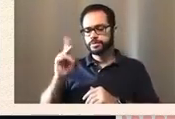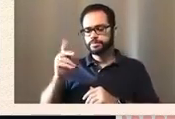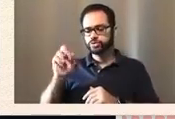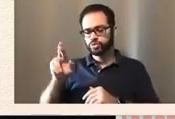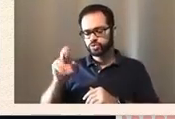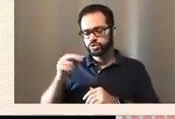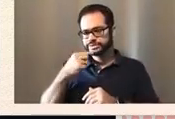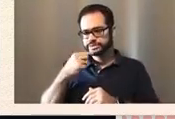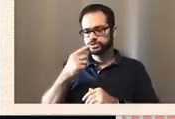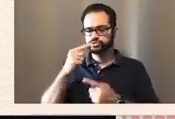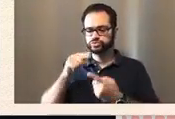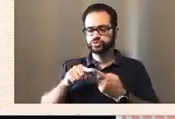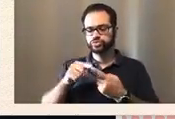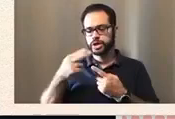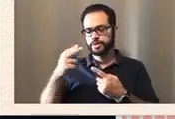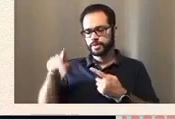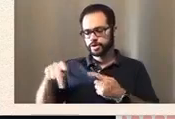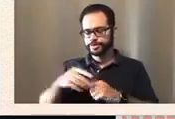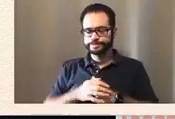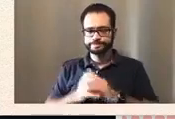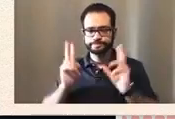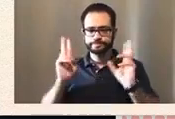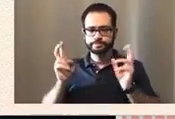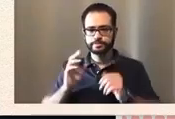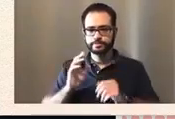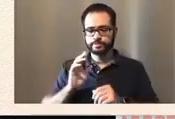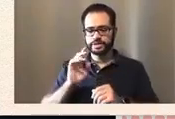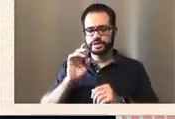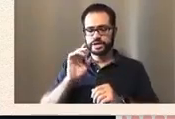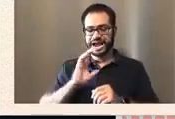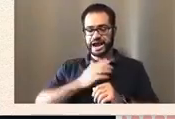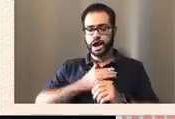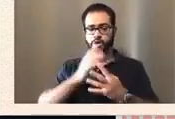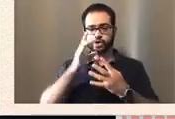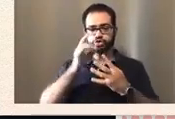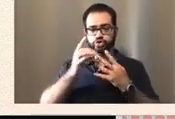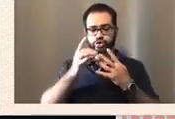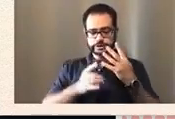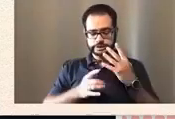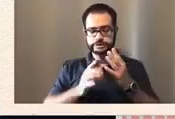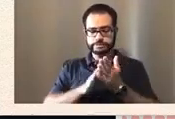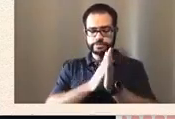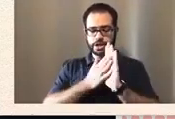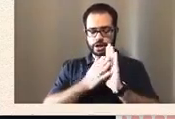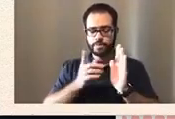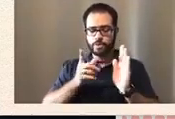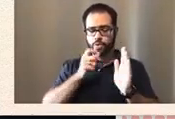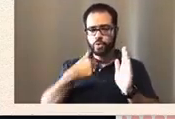choices that make us who we are, far more than our abilities.